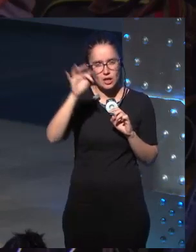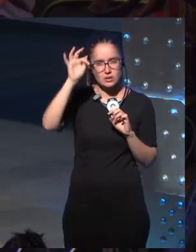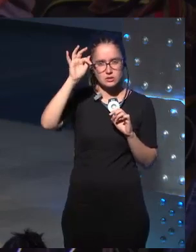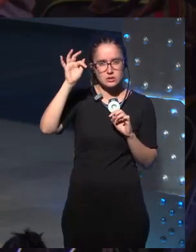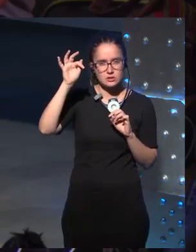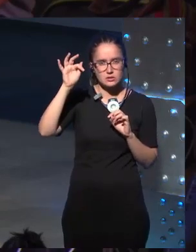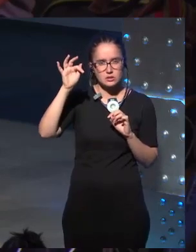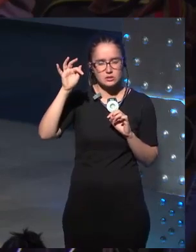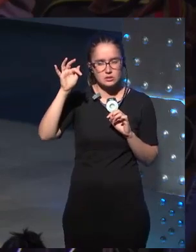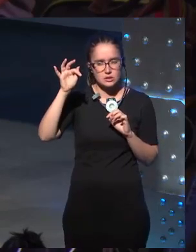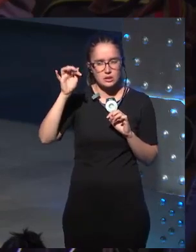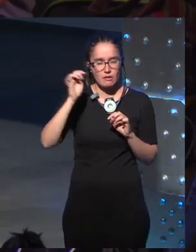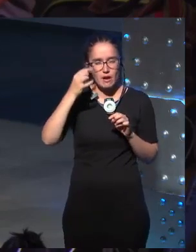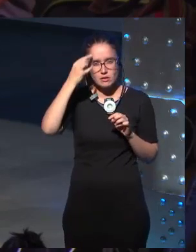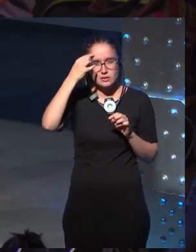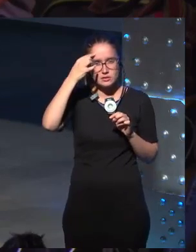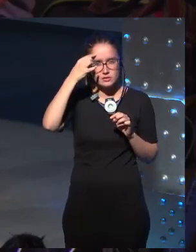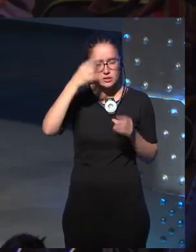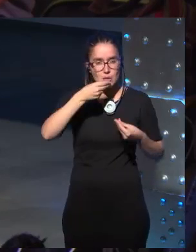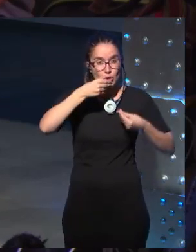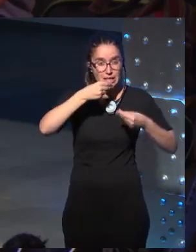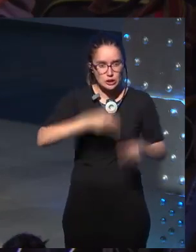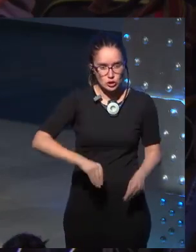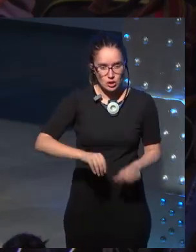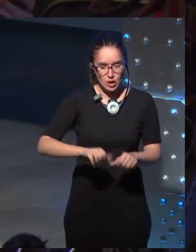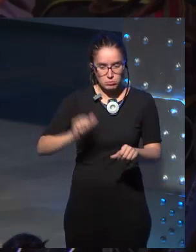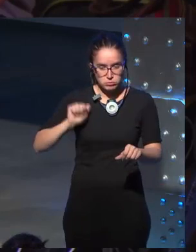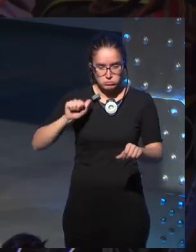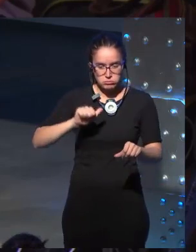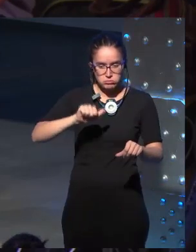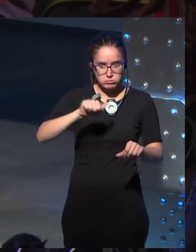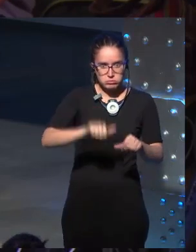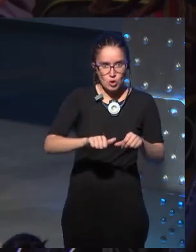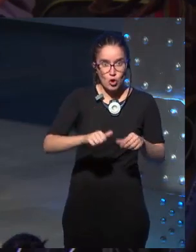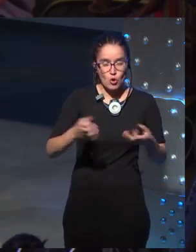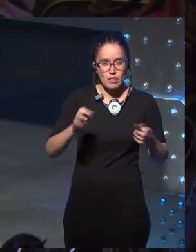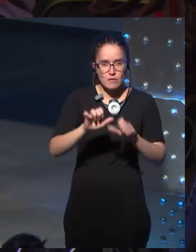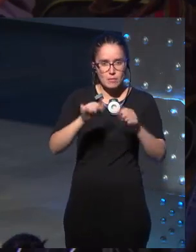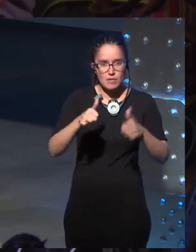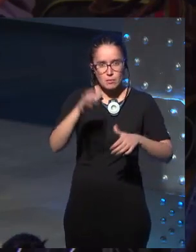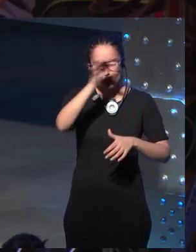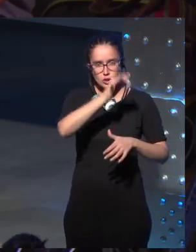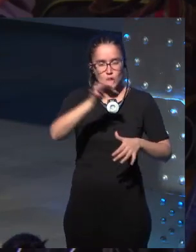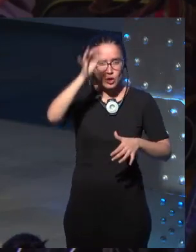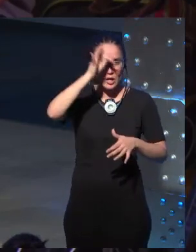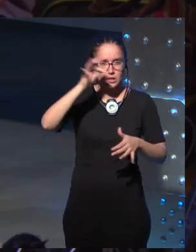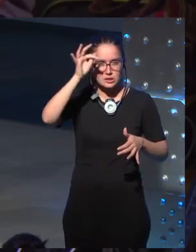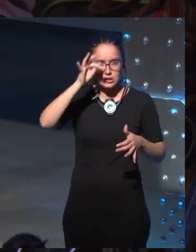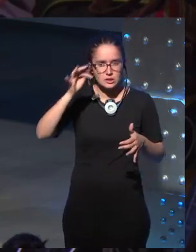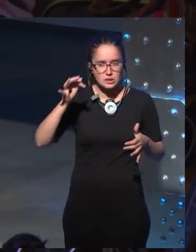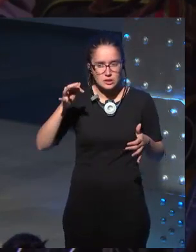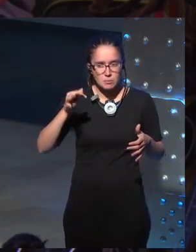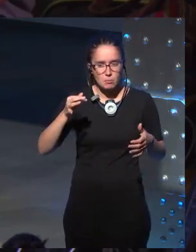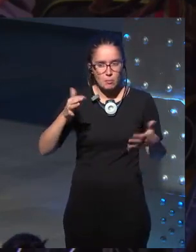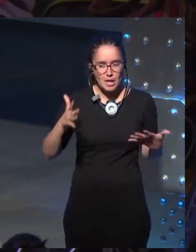these theories that have been should we learn them in a historical